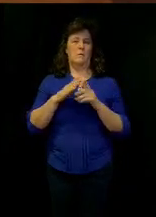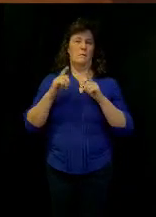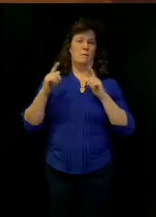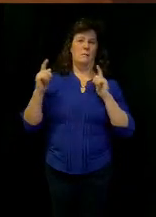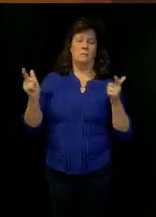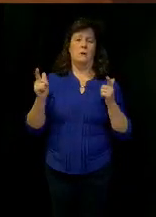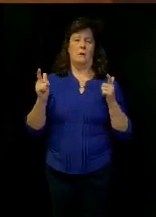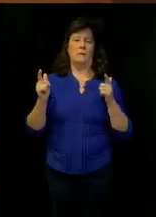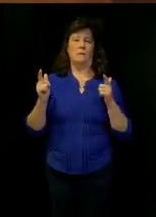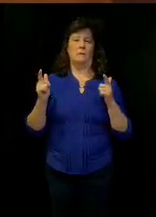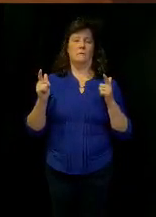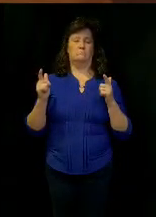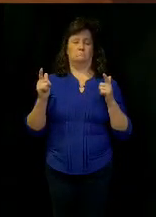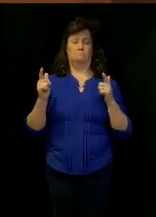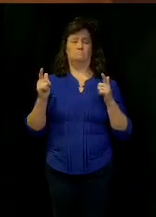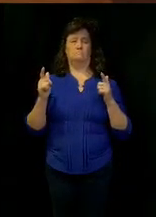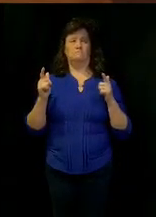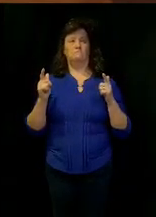James chapter 1.